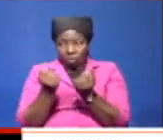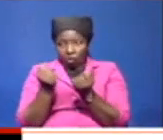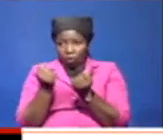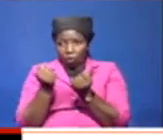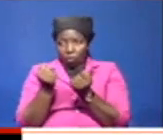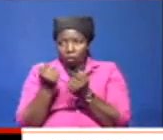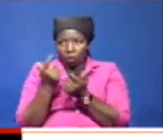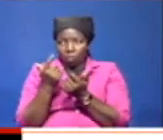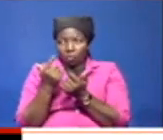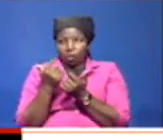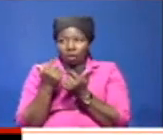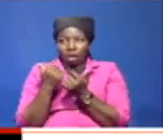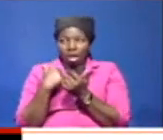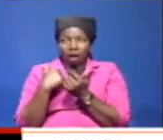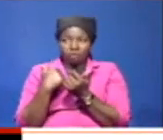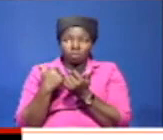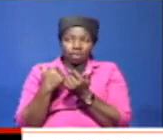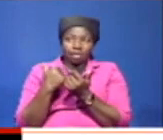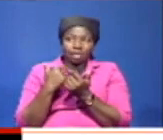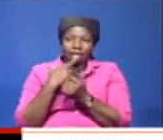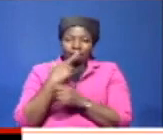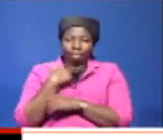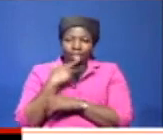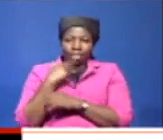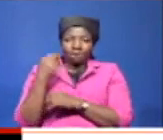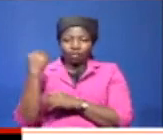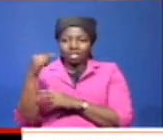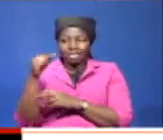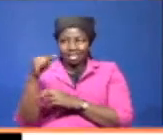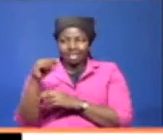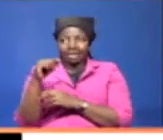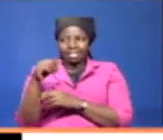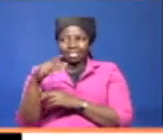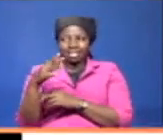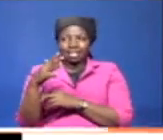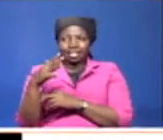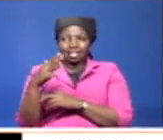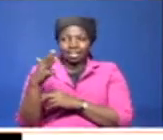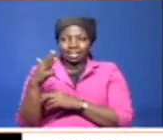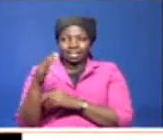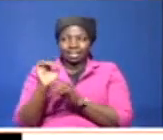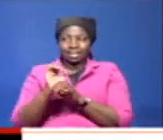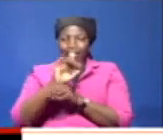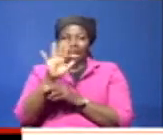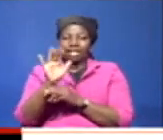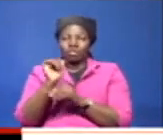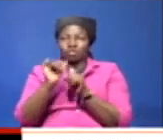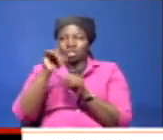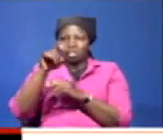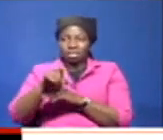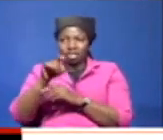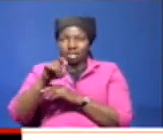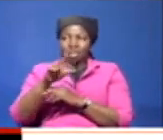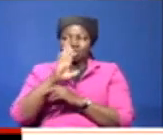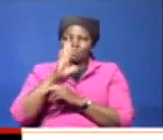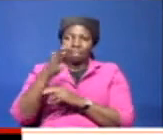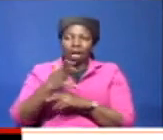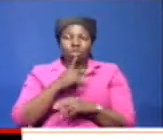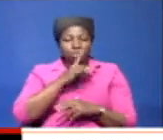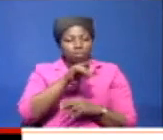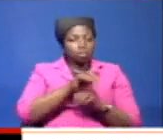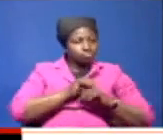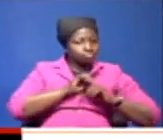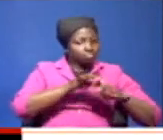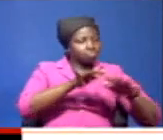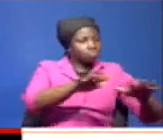red and green light that is supposed to be on the windscreen. Actually, I saw that it was circulated a lot. Exactly. And I think there was even something on print so that people would